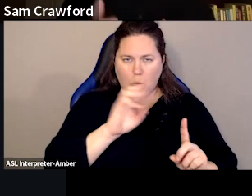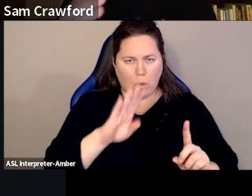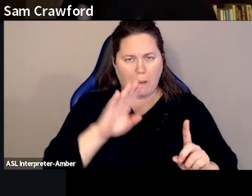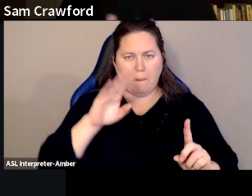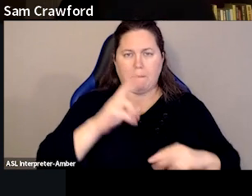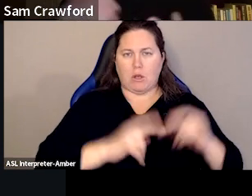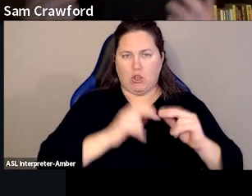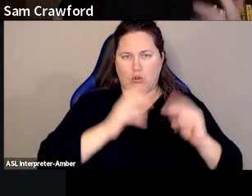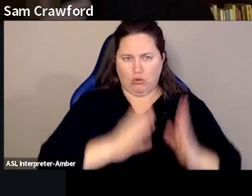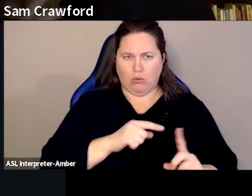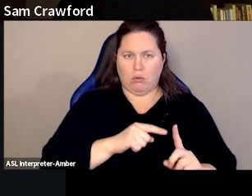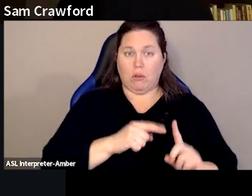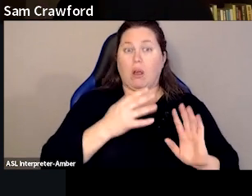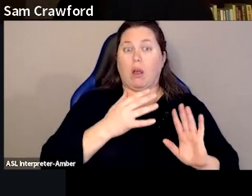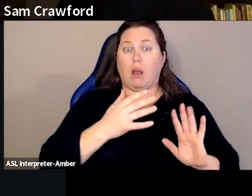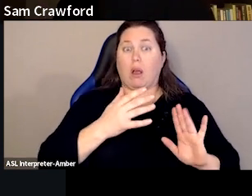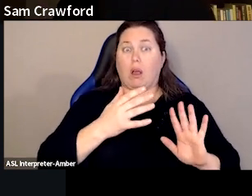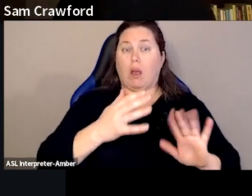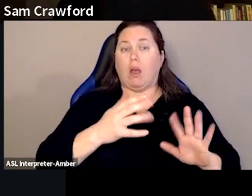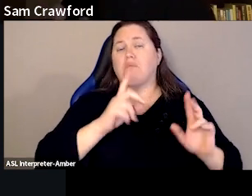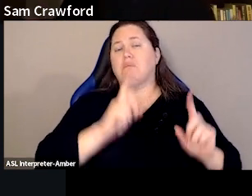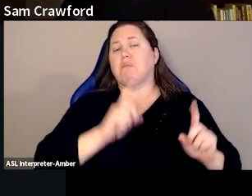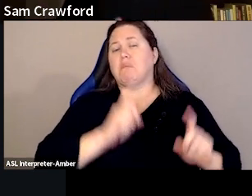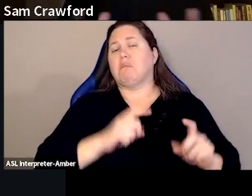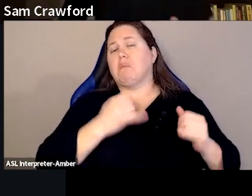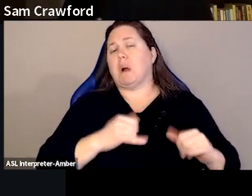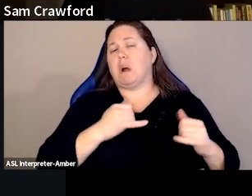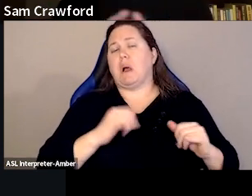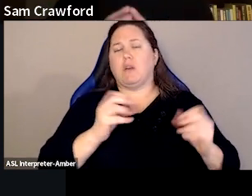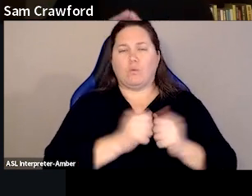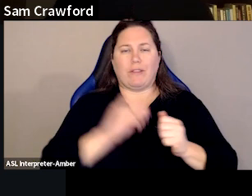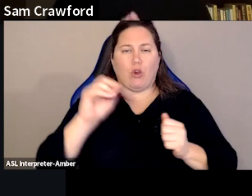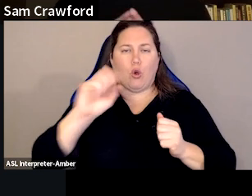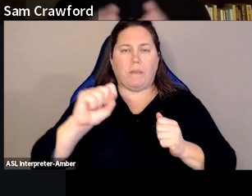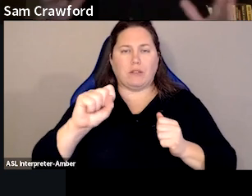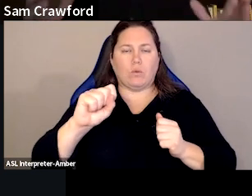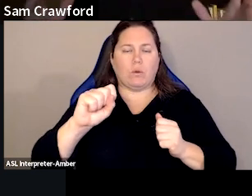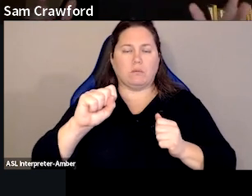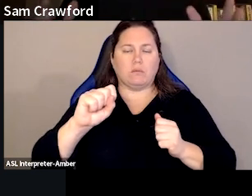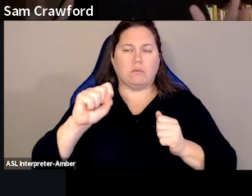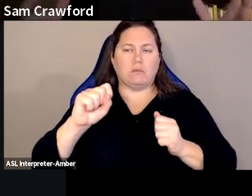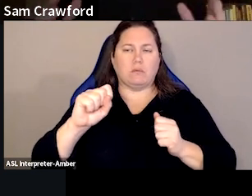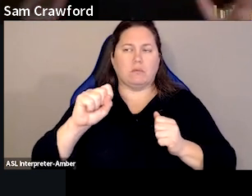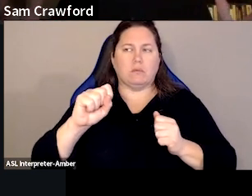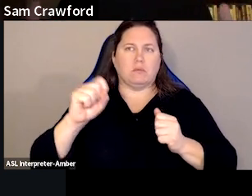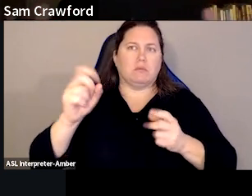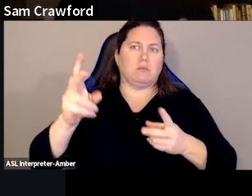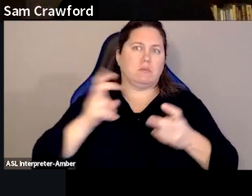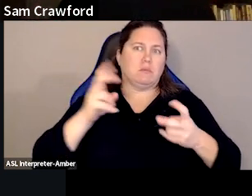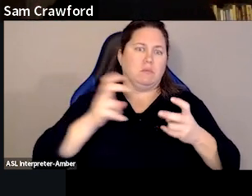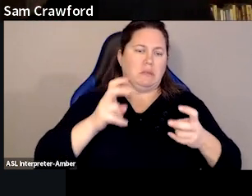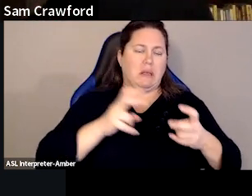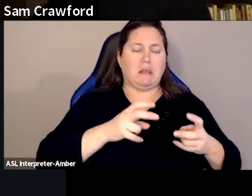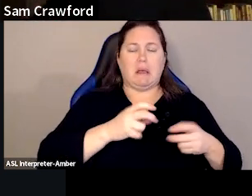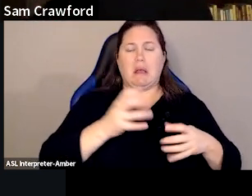It grew and grew as people started to tinker with the open source materials until it grew into this behemoth that